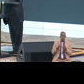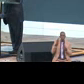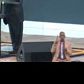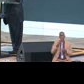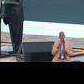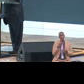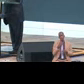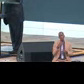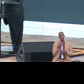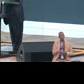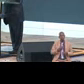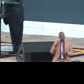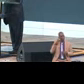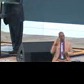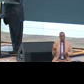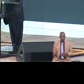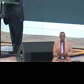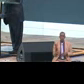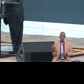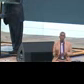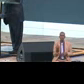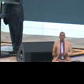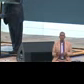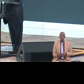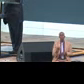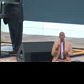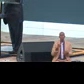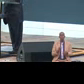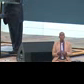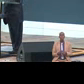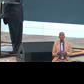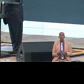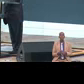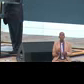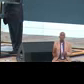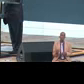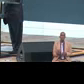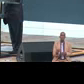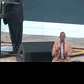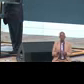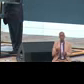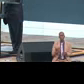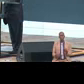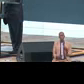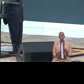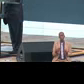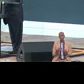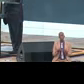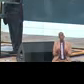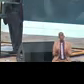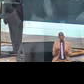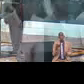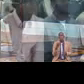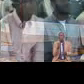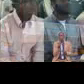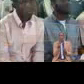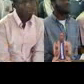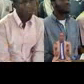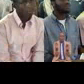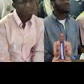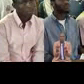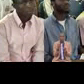you're going to be with the devil for all eternity. But there's nothing you get from the